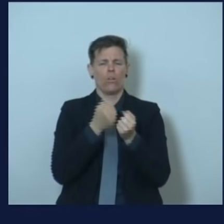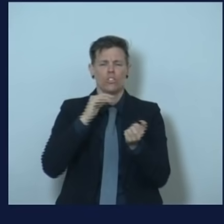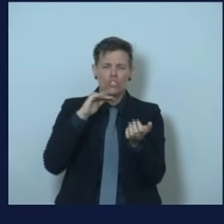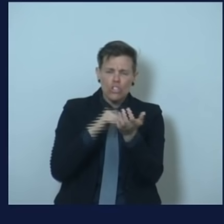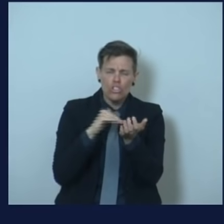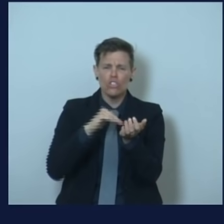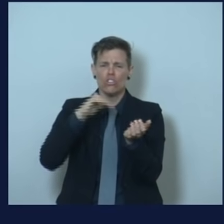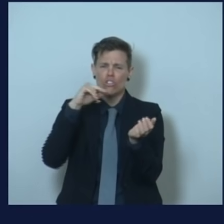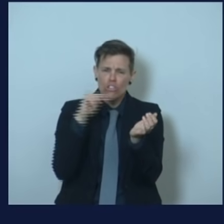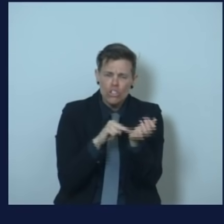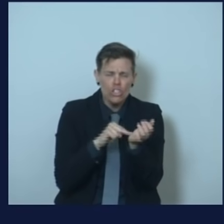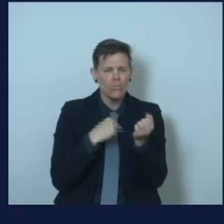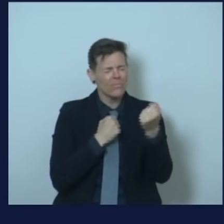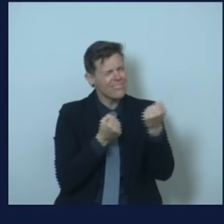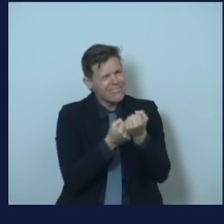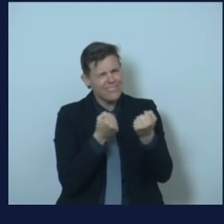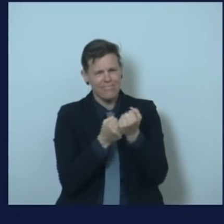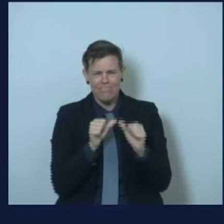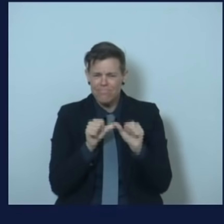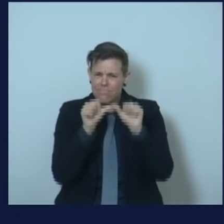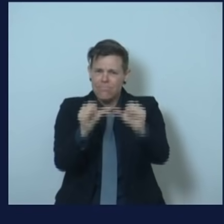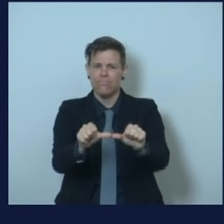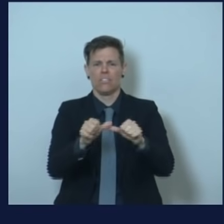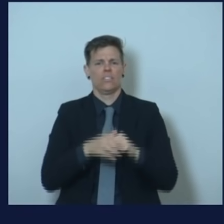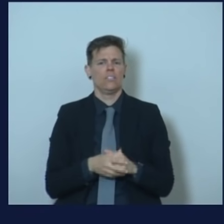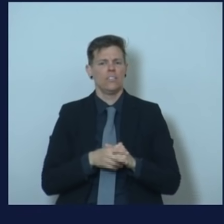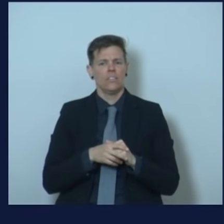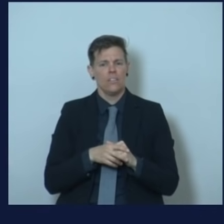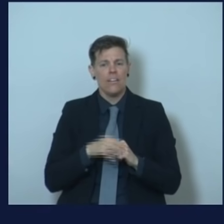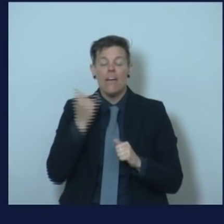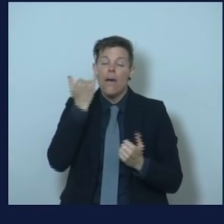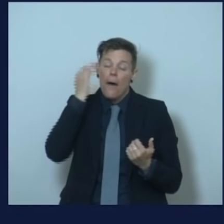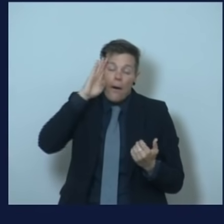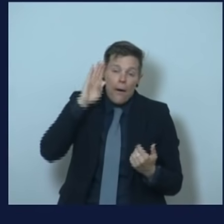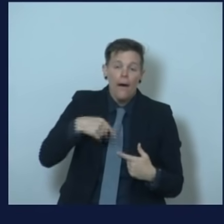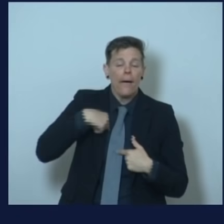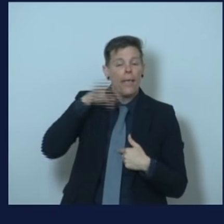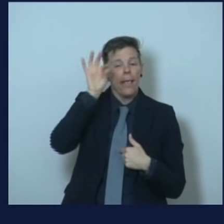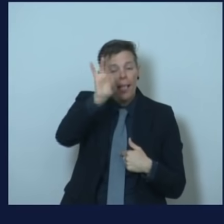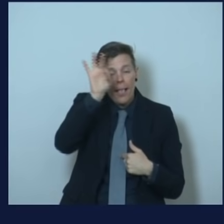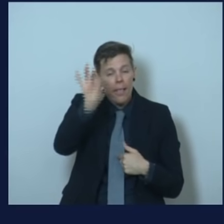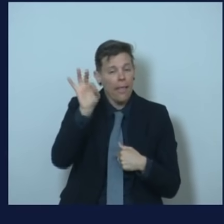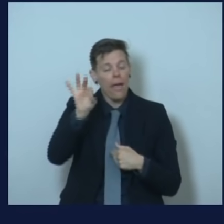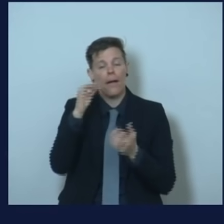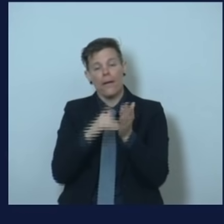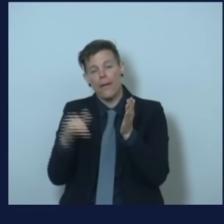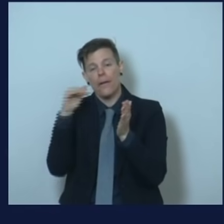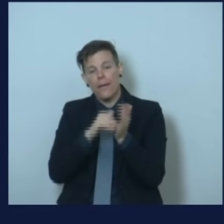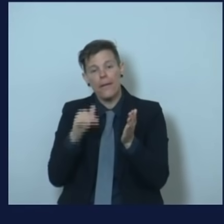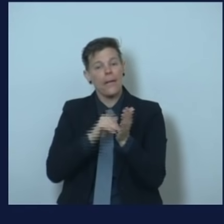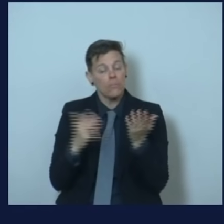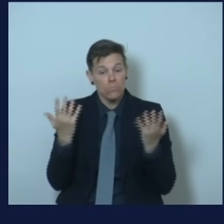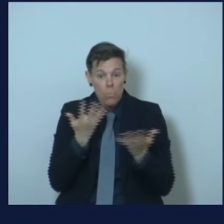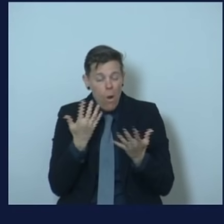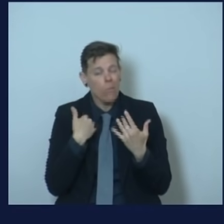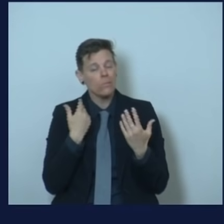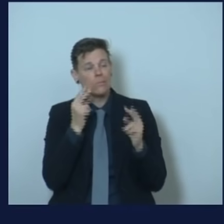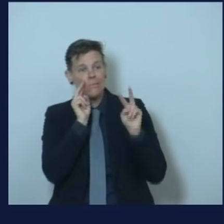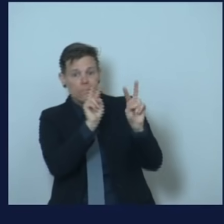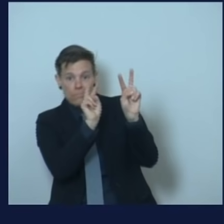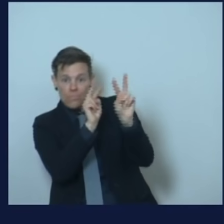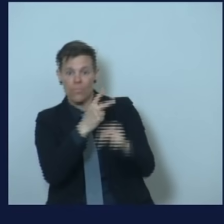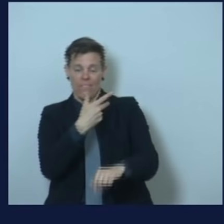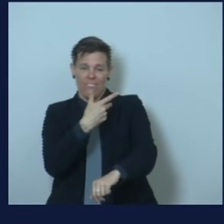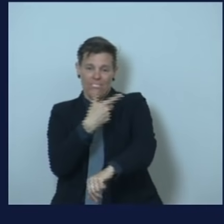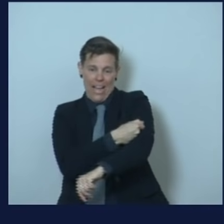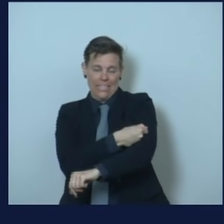amount of effort in that regard will work without a vaccine unless the social distancing, which